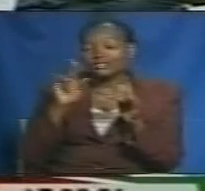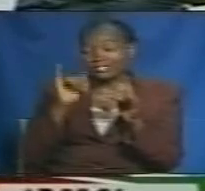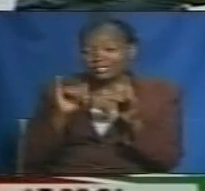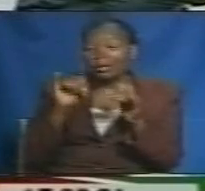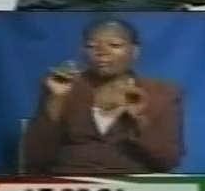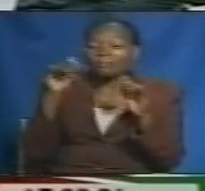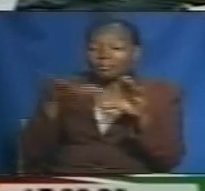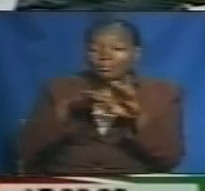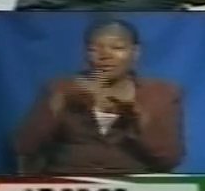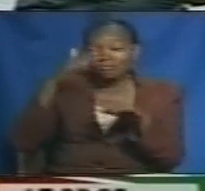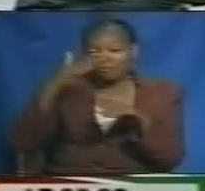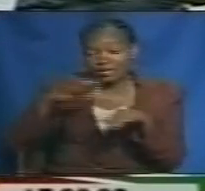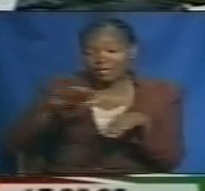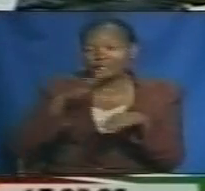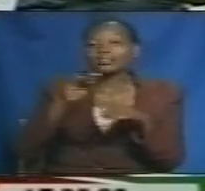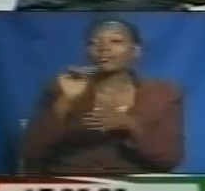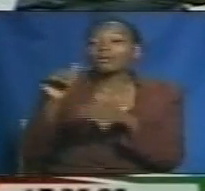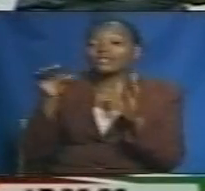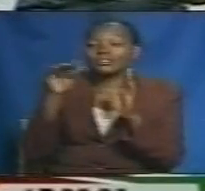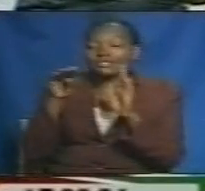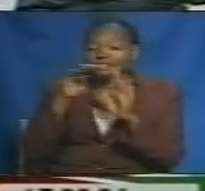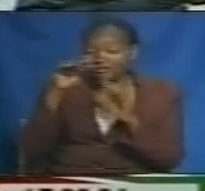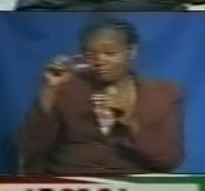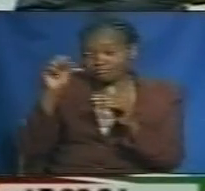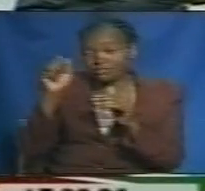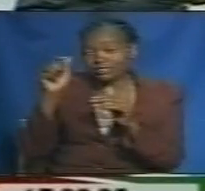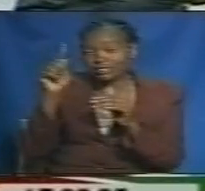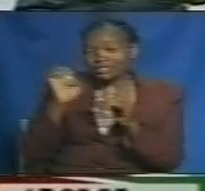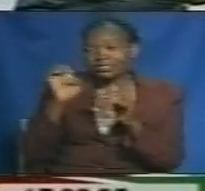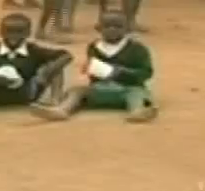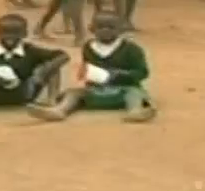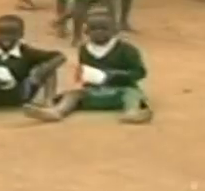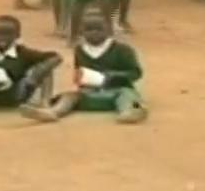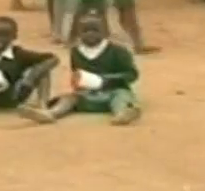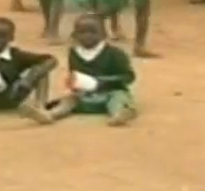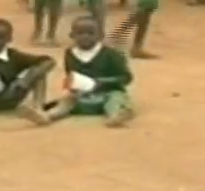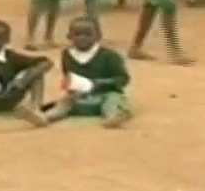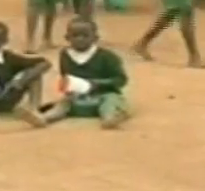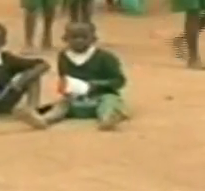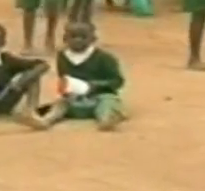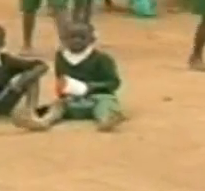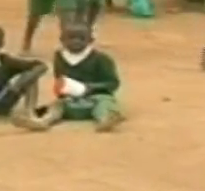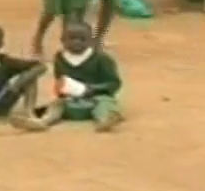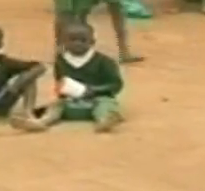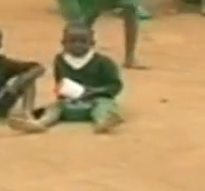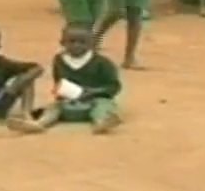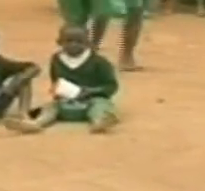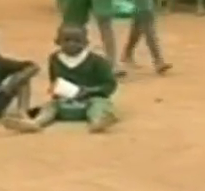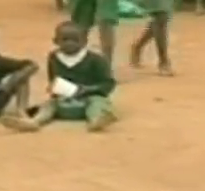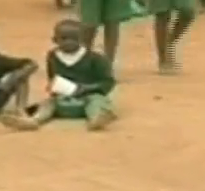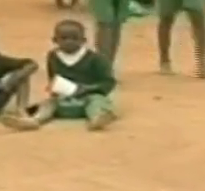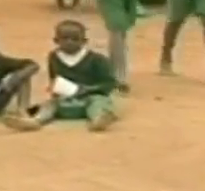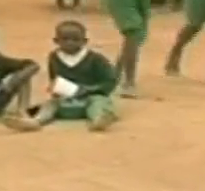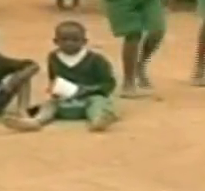200,000 school-going children in Kenya were at risk of developing liver cancer after consuming contaminated Unimix, which